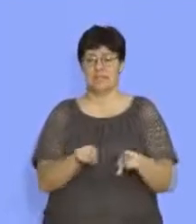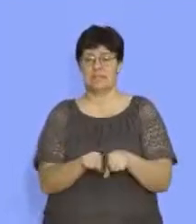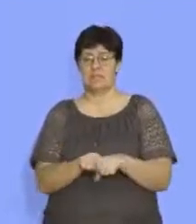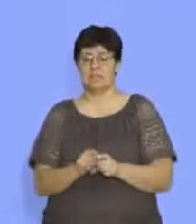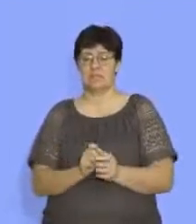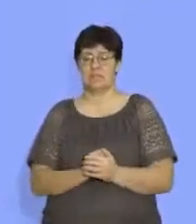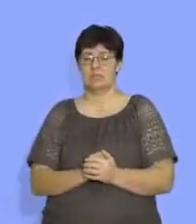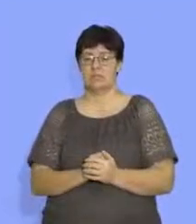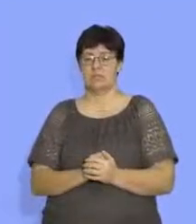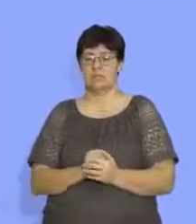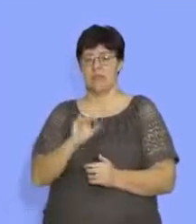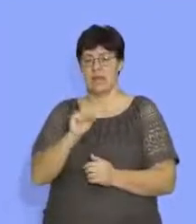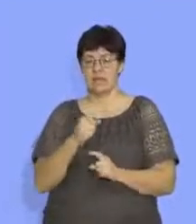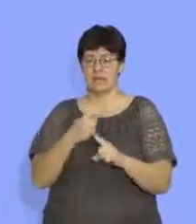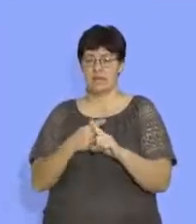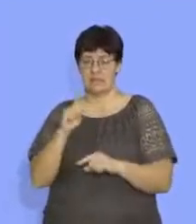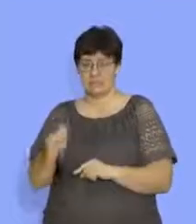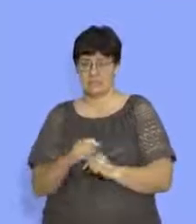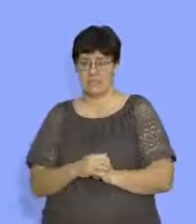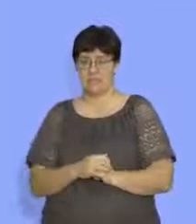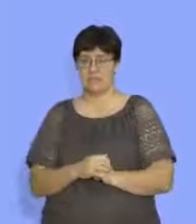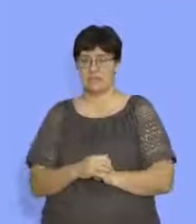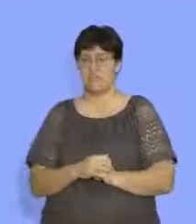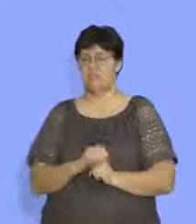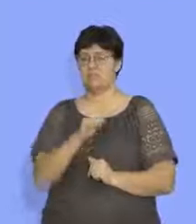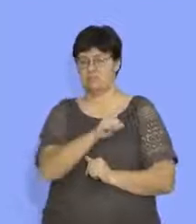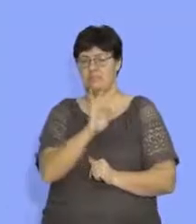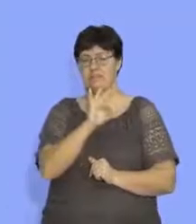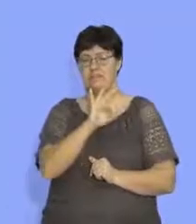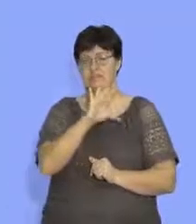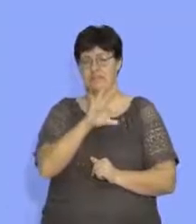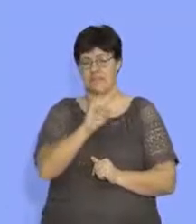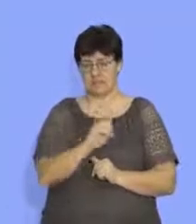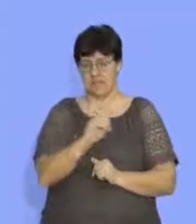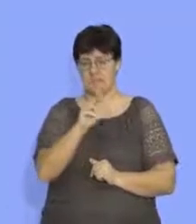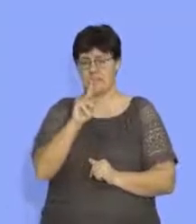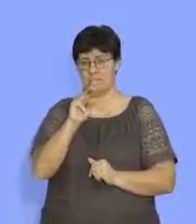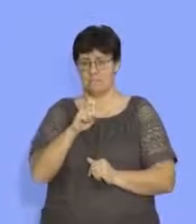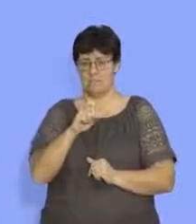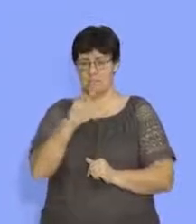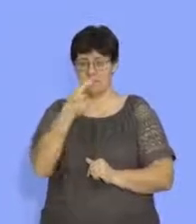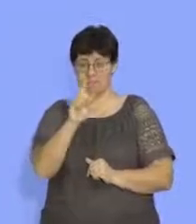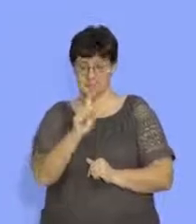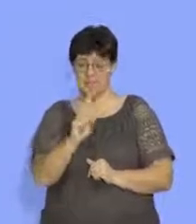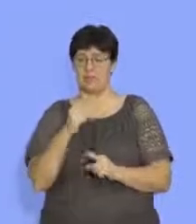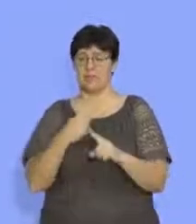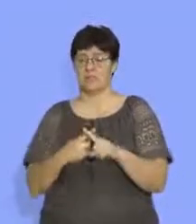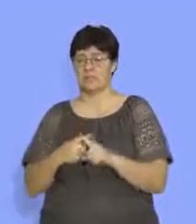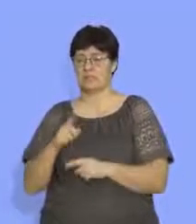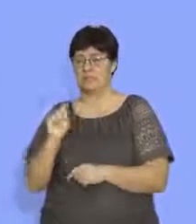have D is equals to, again, speed multiplied by time. So that becomes